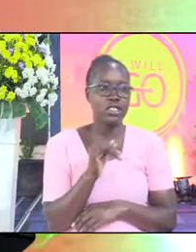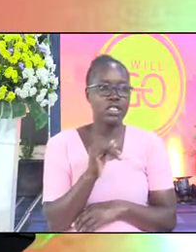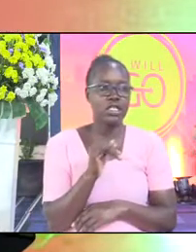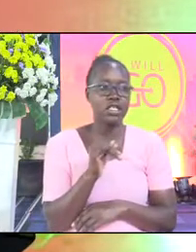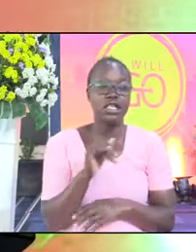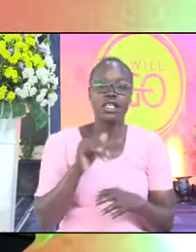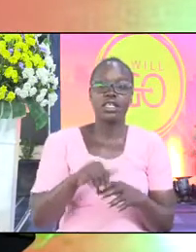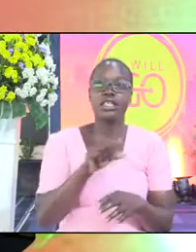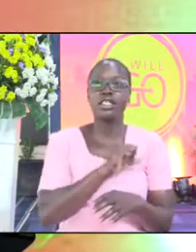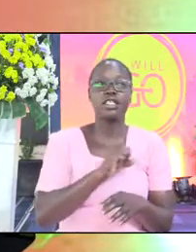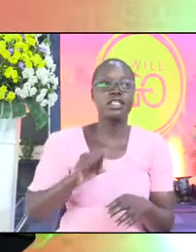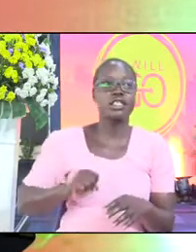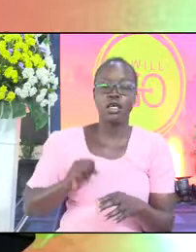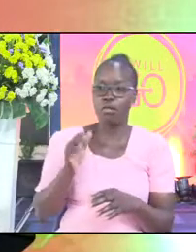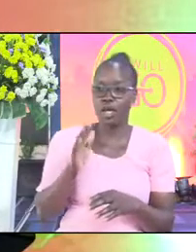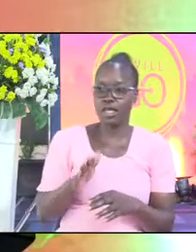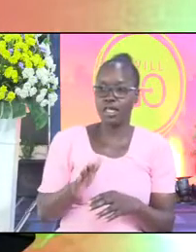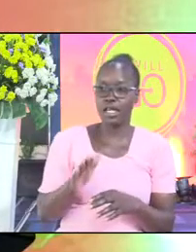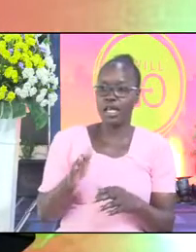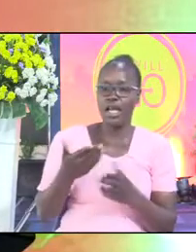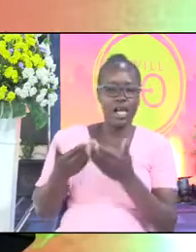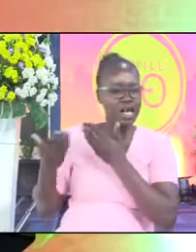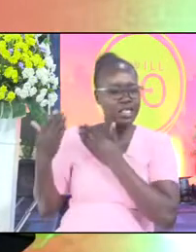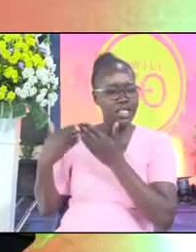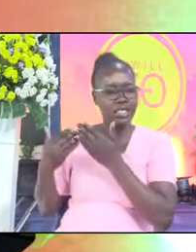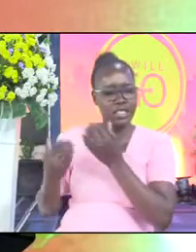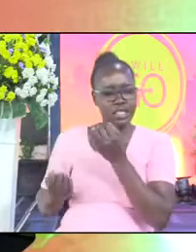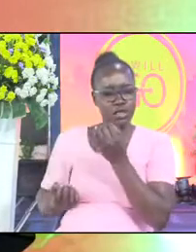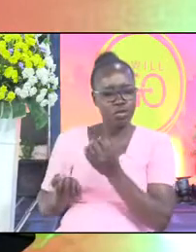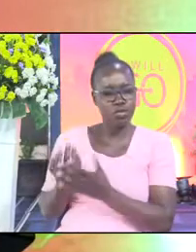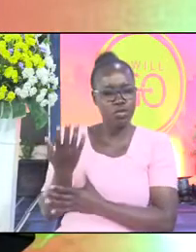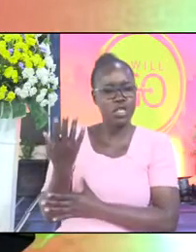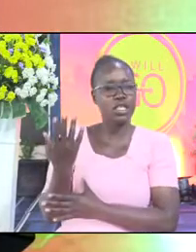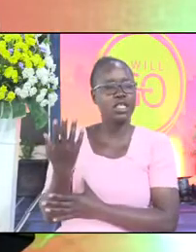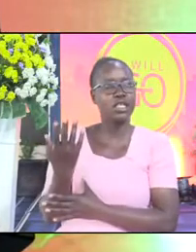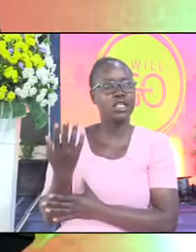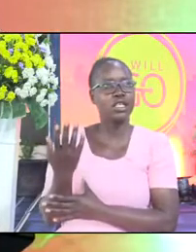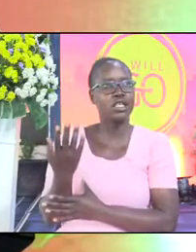in Samaria an ancient spring